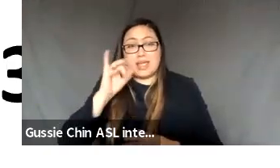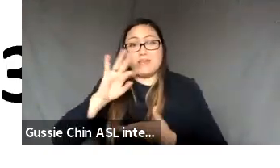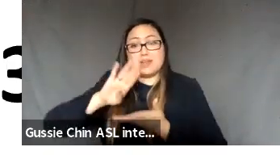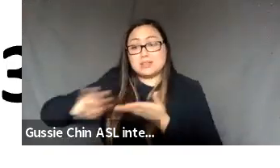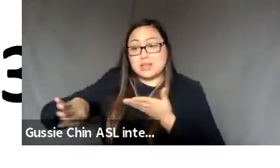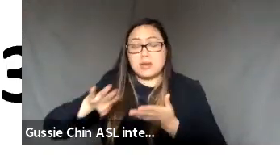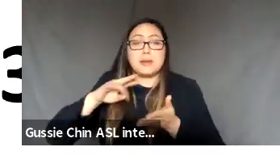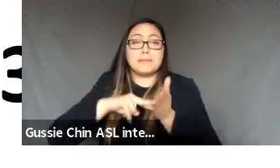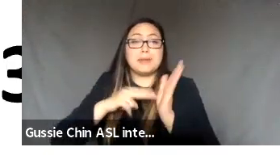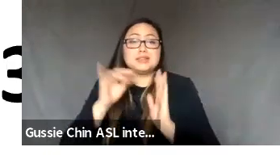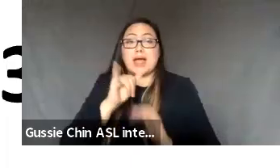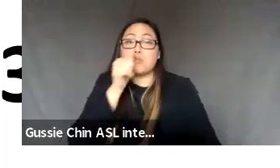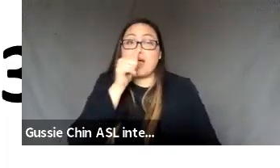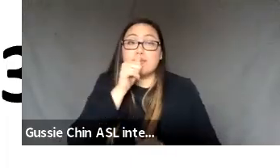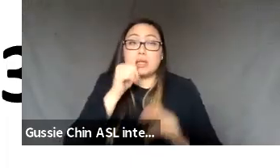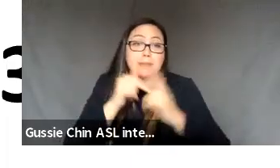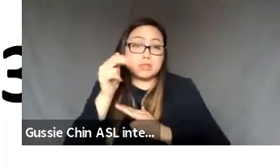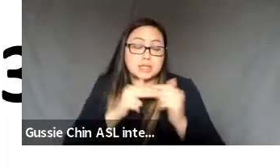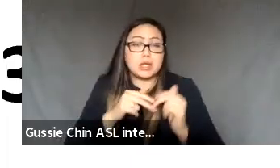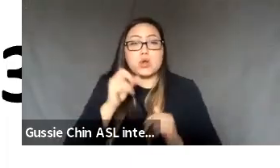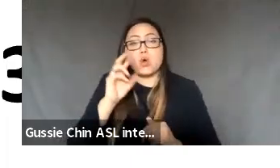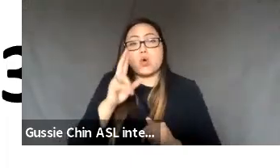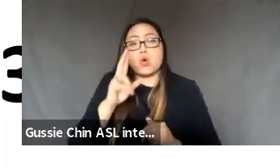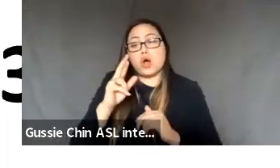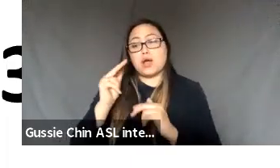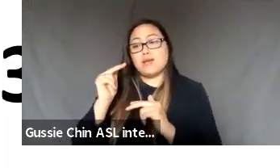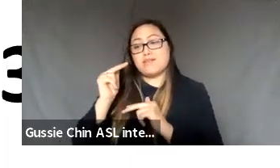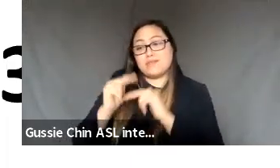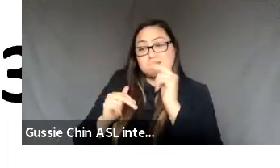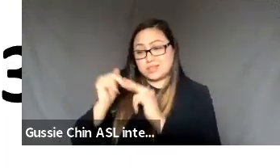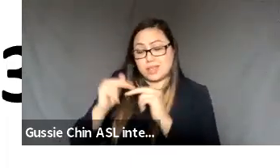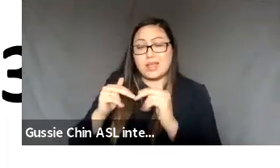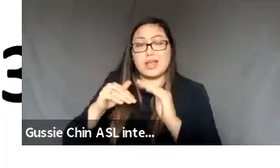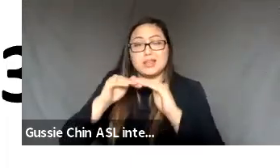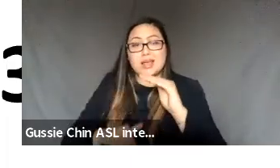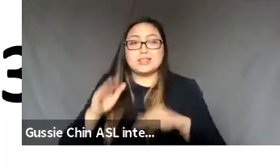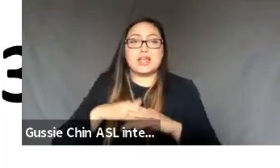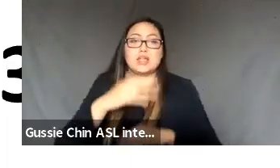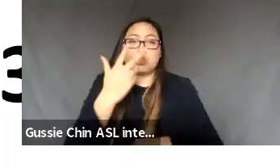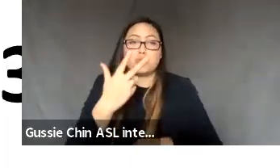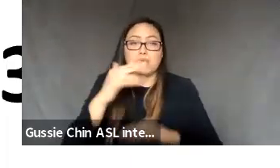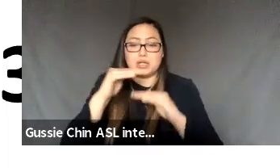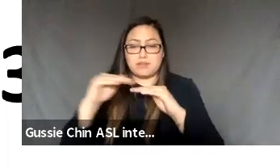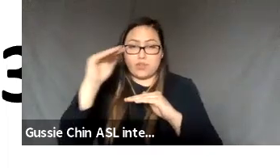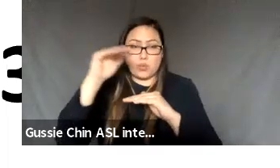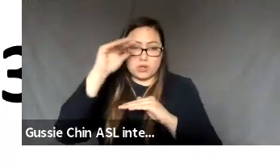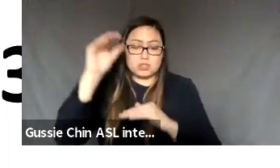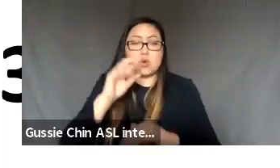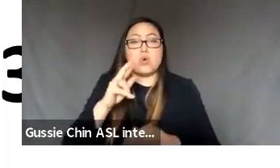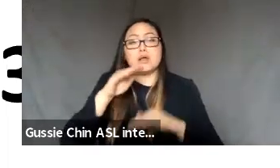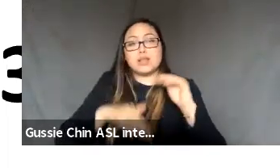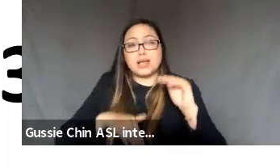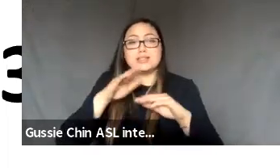buildings or facilities that are less than 3 stories, or it has less than 3,000 square feet per